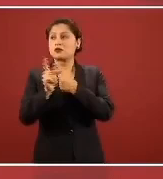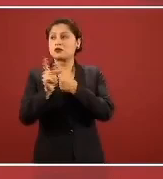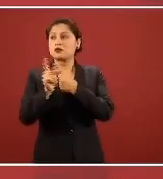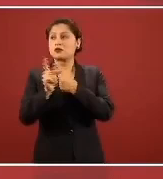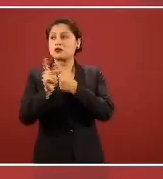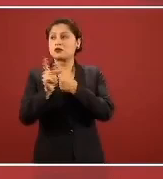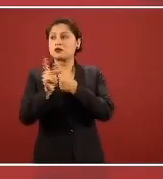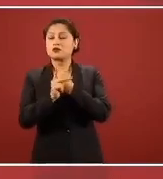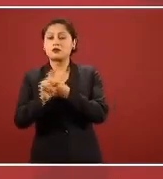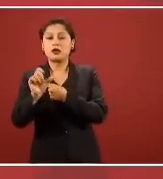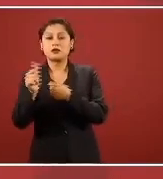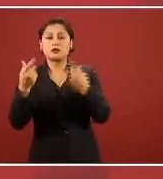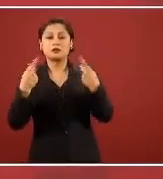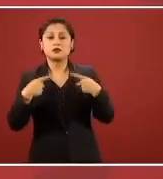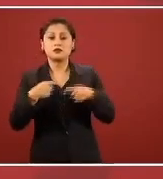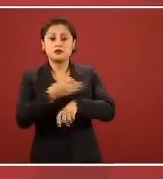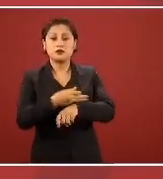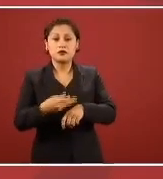like never before.